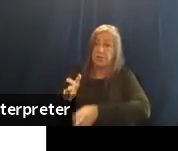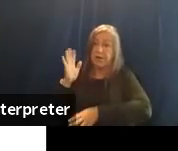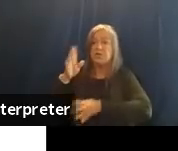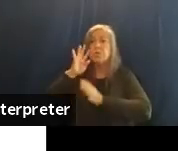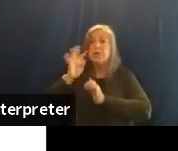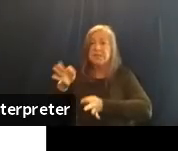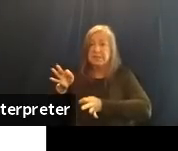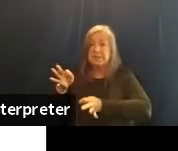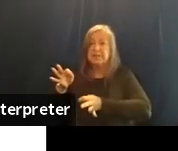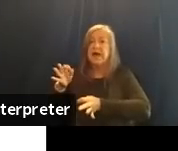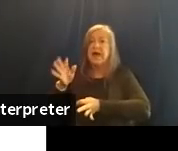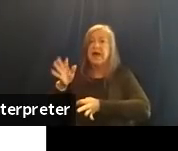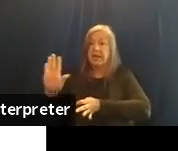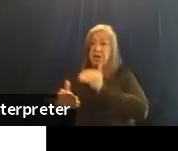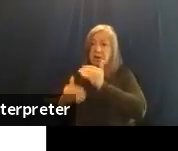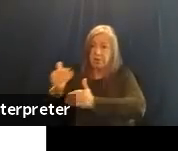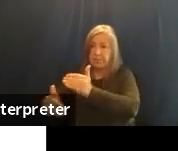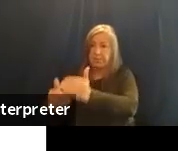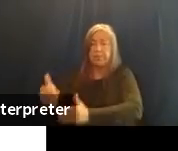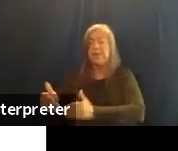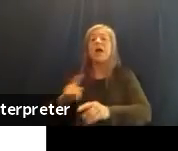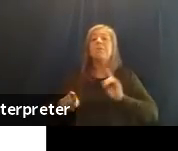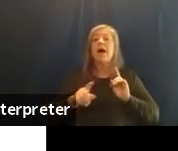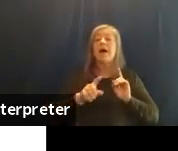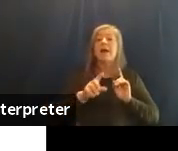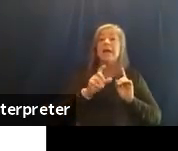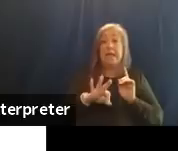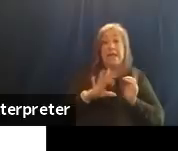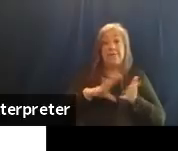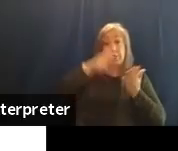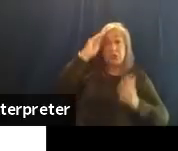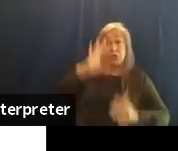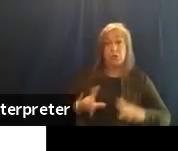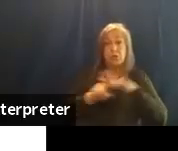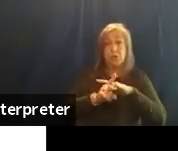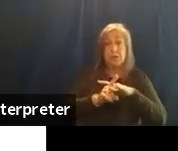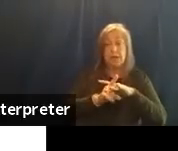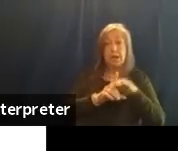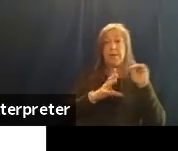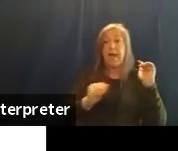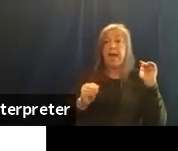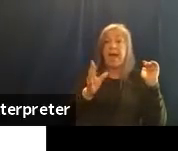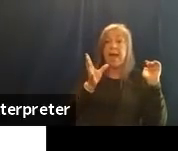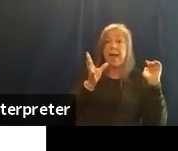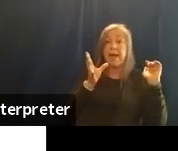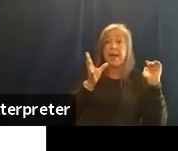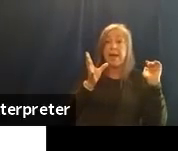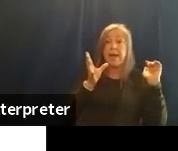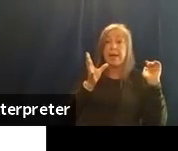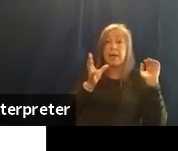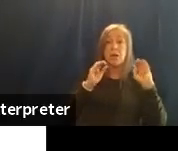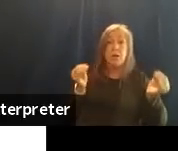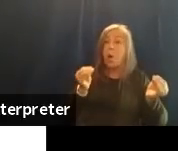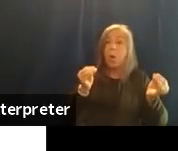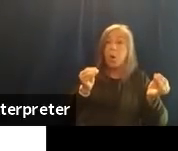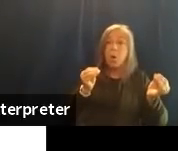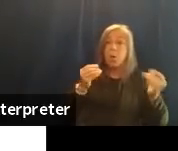not completed this health check or their parent has not completed it, then we would manually screen them at the door. We'd take a quick temp and make sure